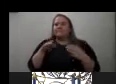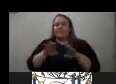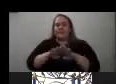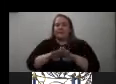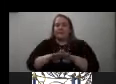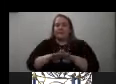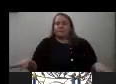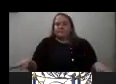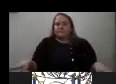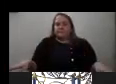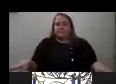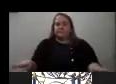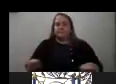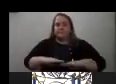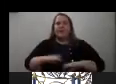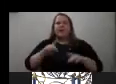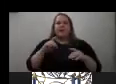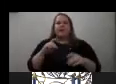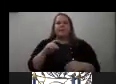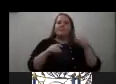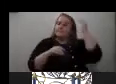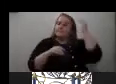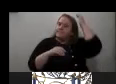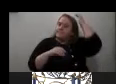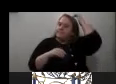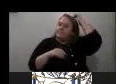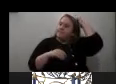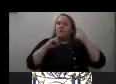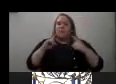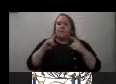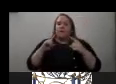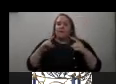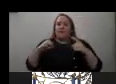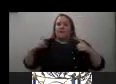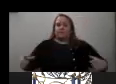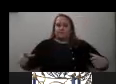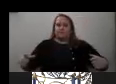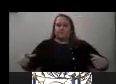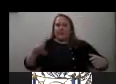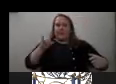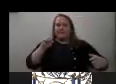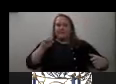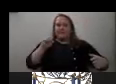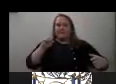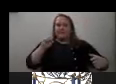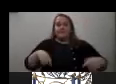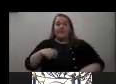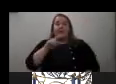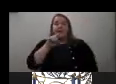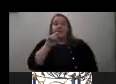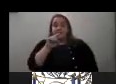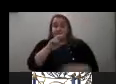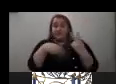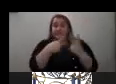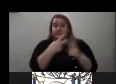out at the waist of the dancer, kind of encircling the dancer's body in that way. And the powder puff tutu has a